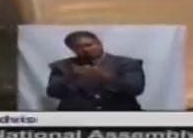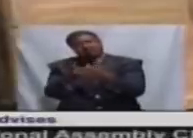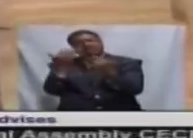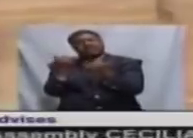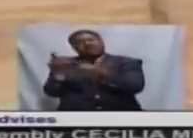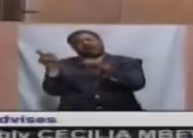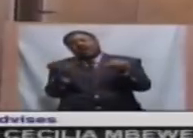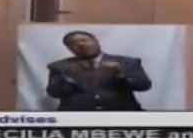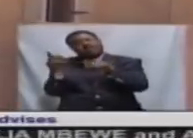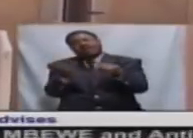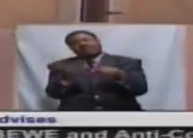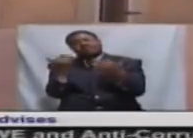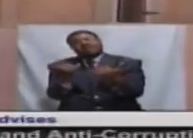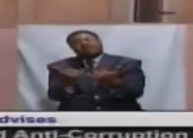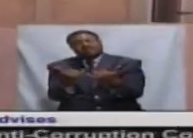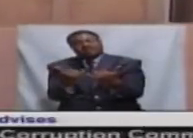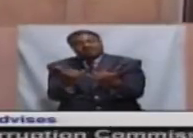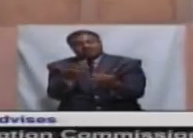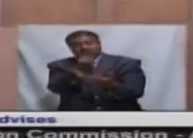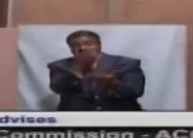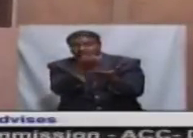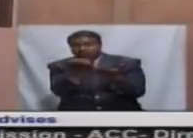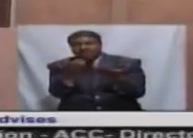the IAEA.